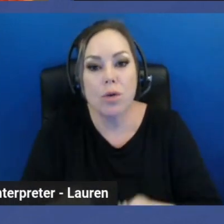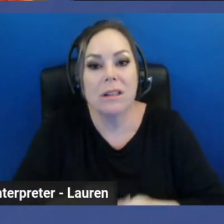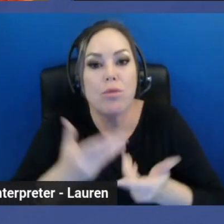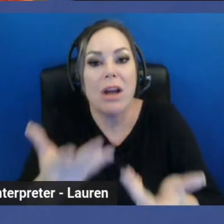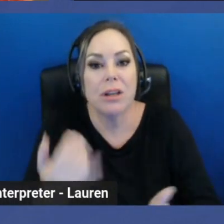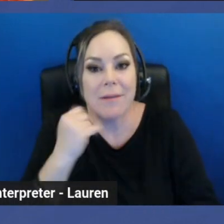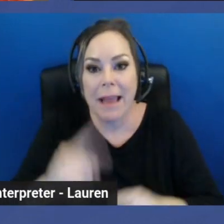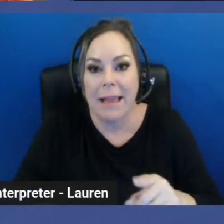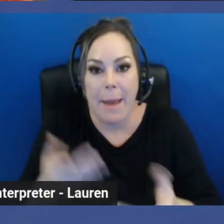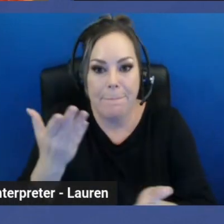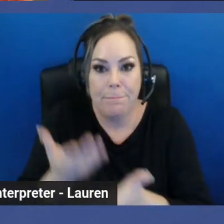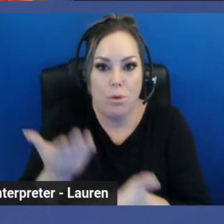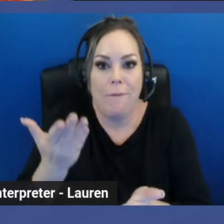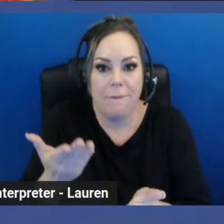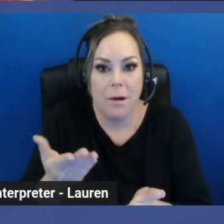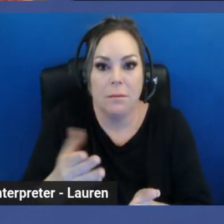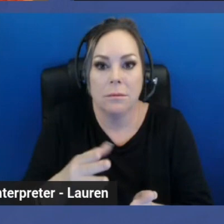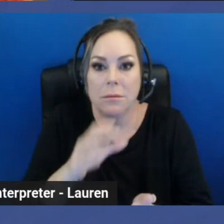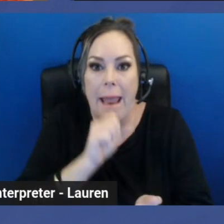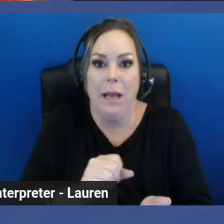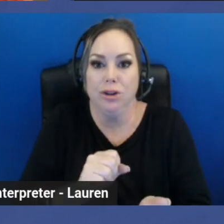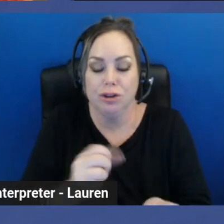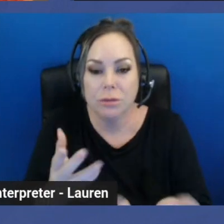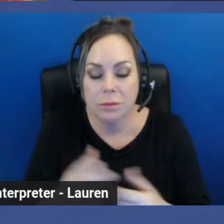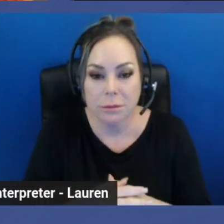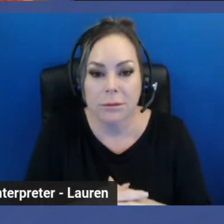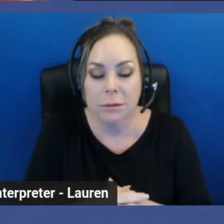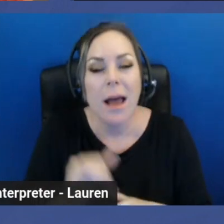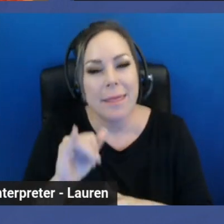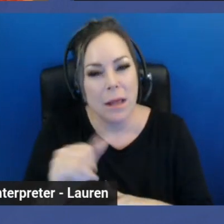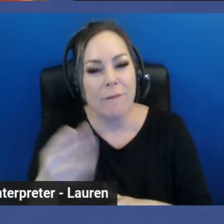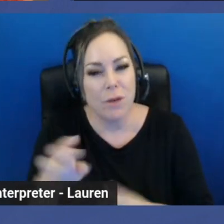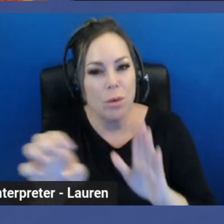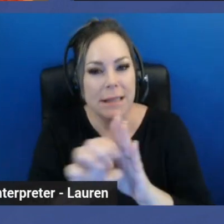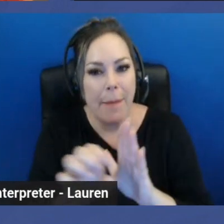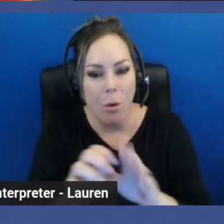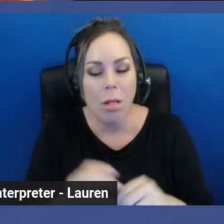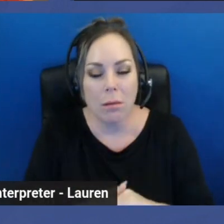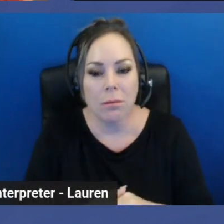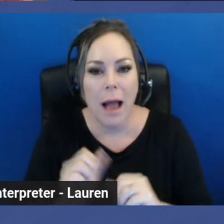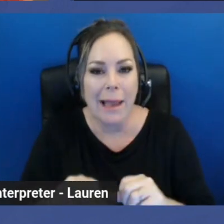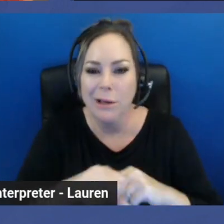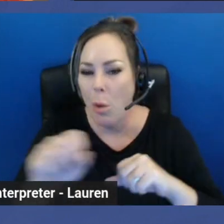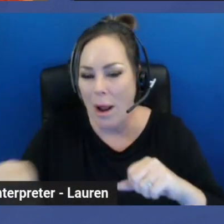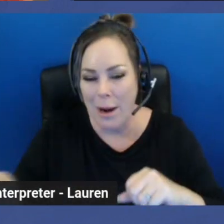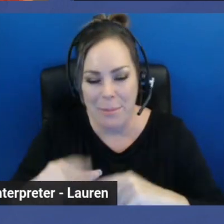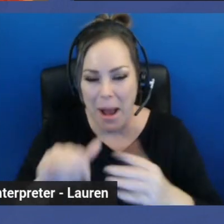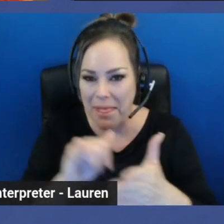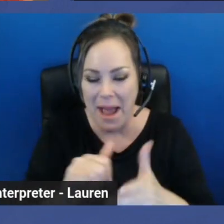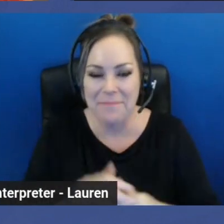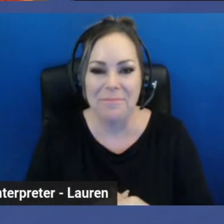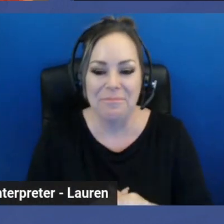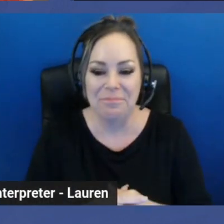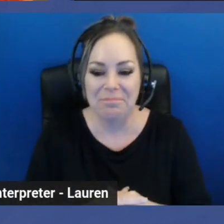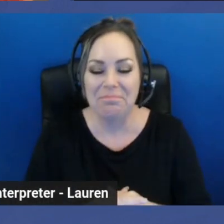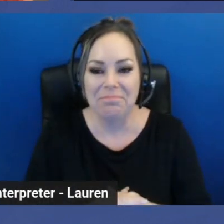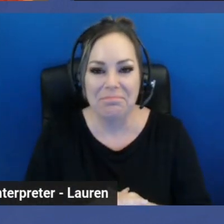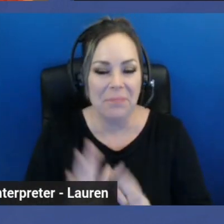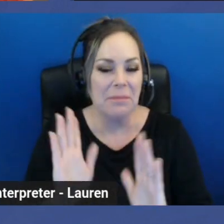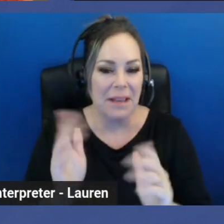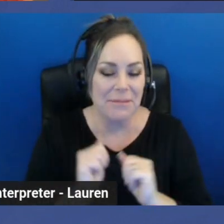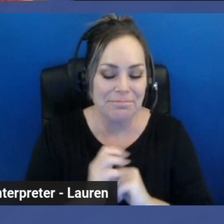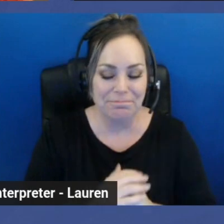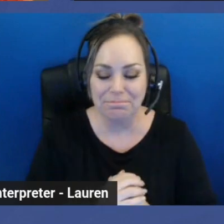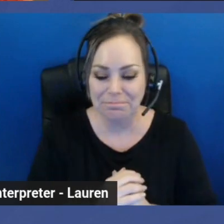if they can't, circumvent the age verification. Those are just a couple examples. I mean, they kind of go on and on. But yeah, I'll leave it at that for